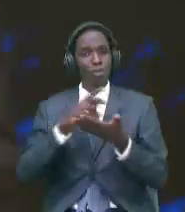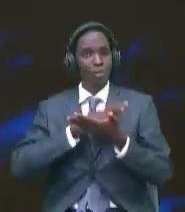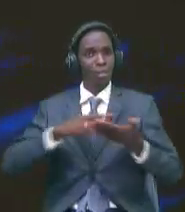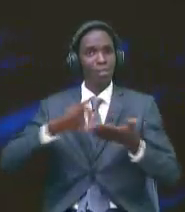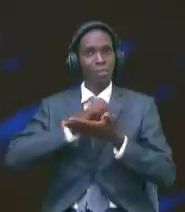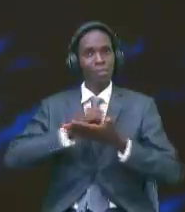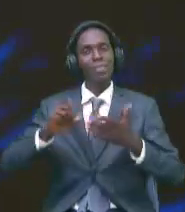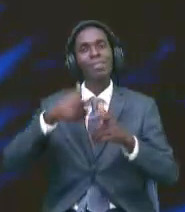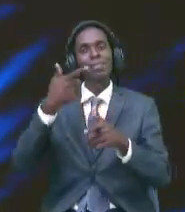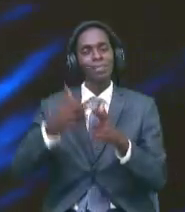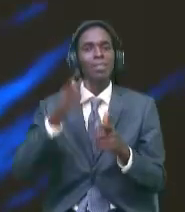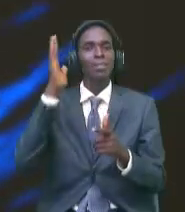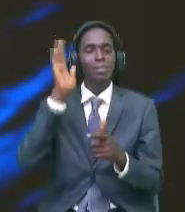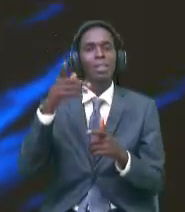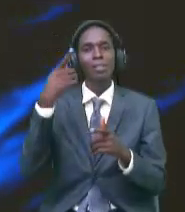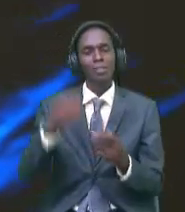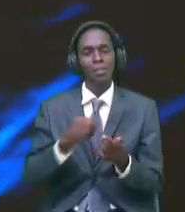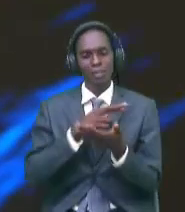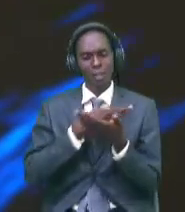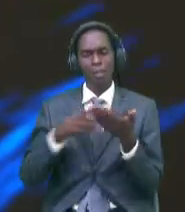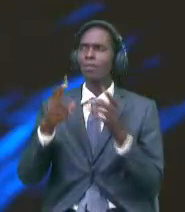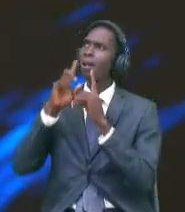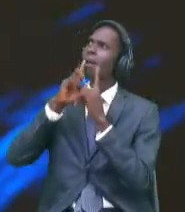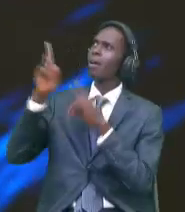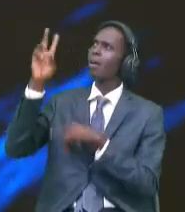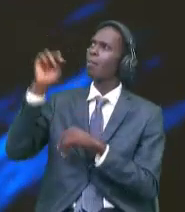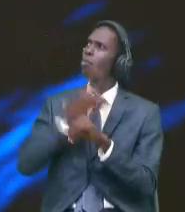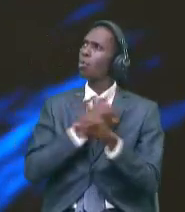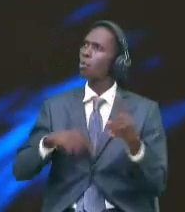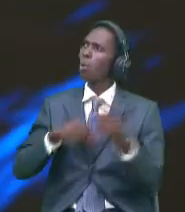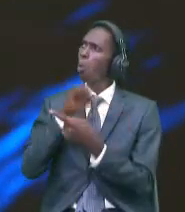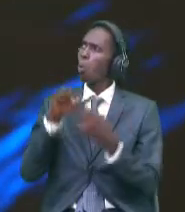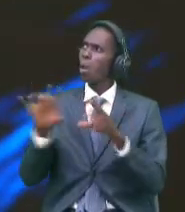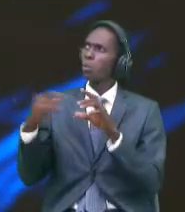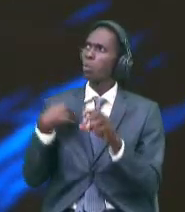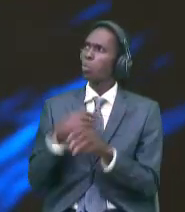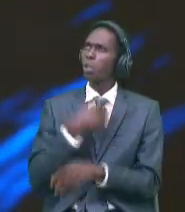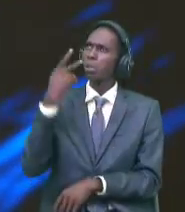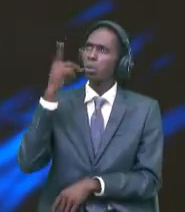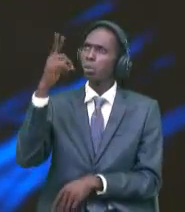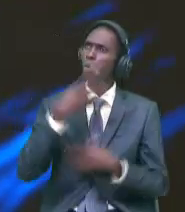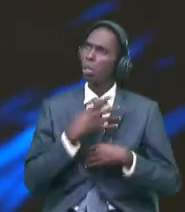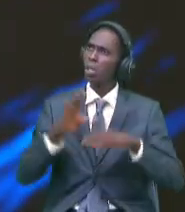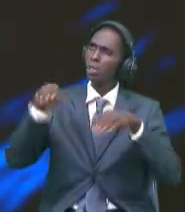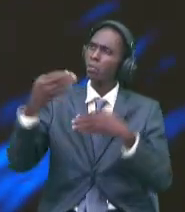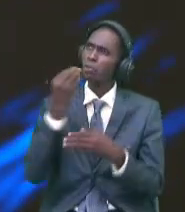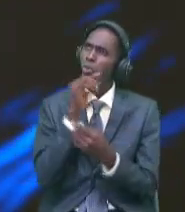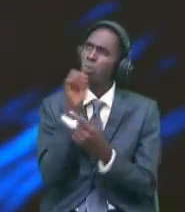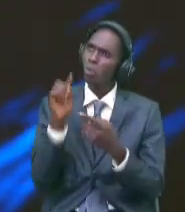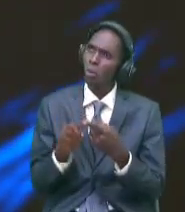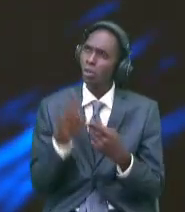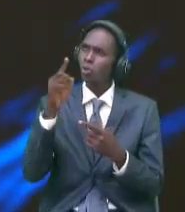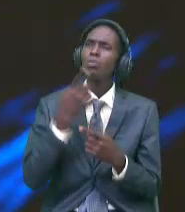shall the righteous answer him, saying, Lord, when saw we thee and hungered, and fed thee, or